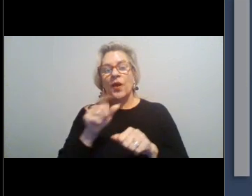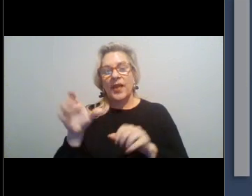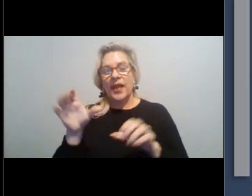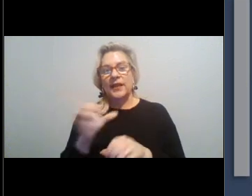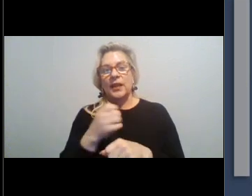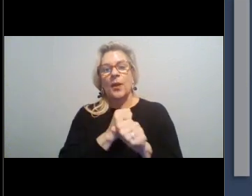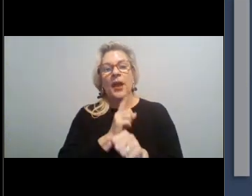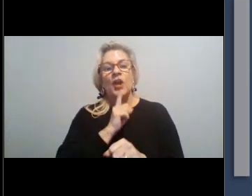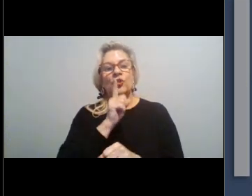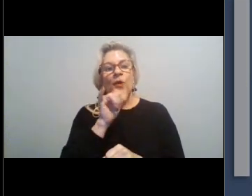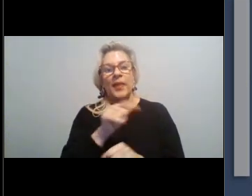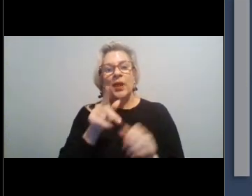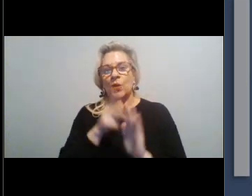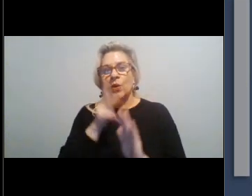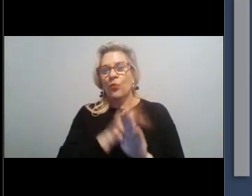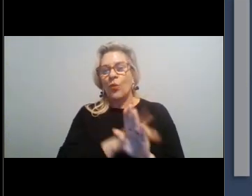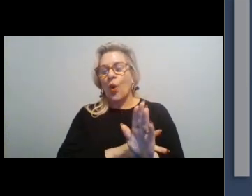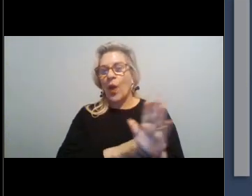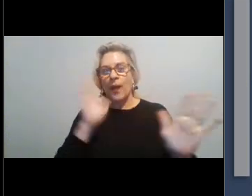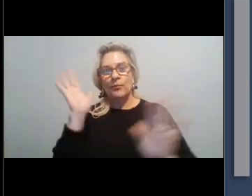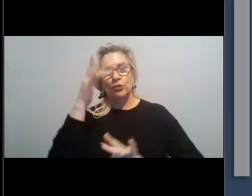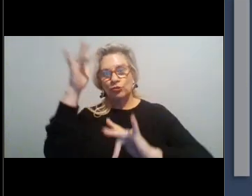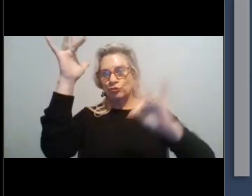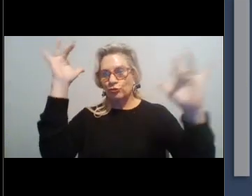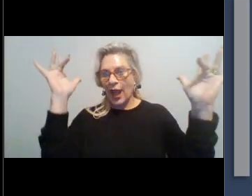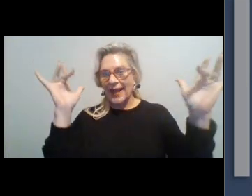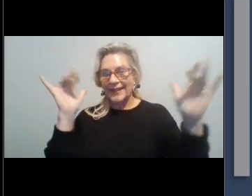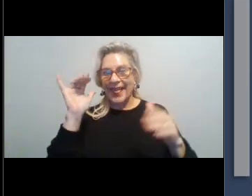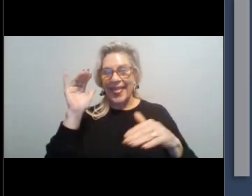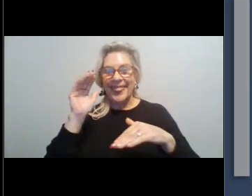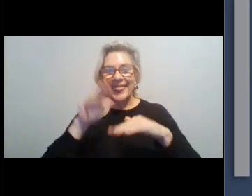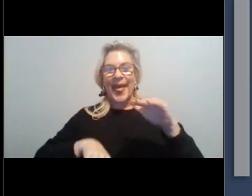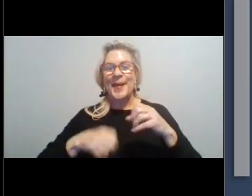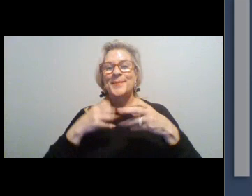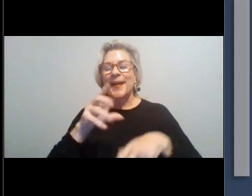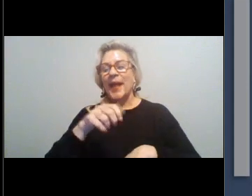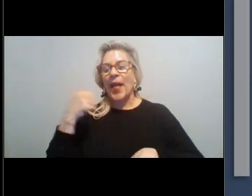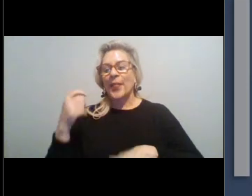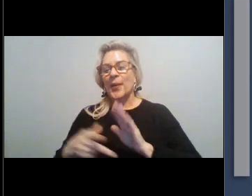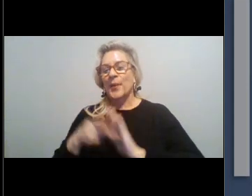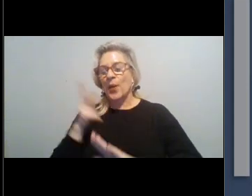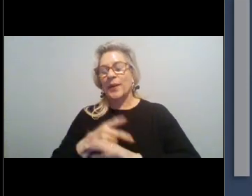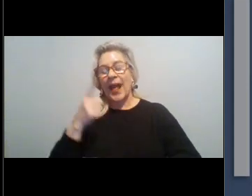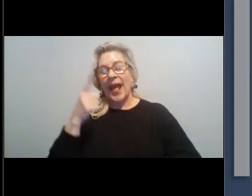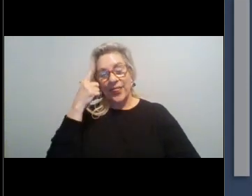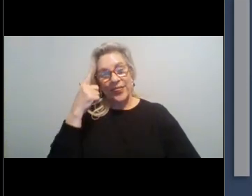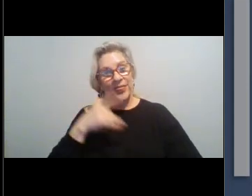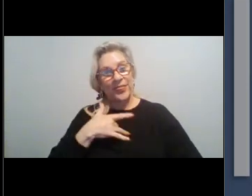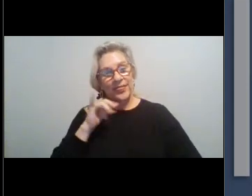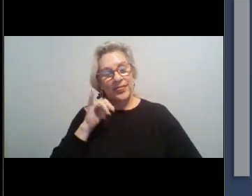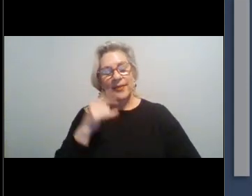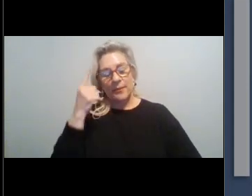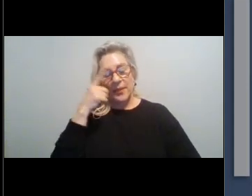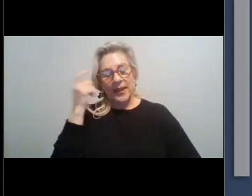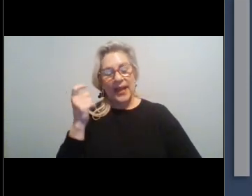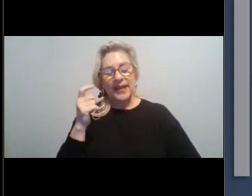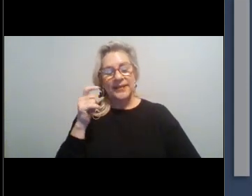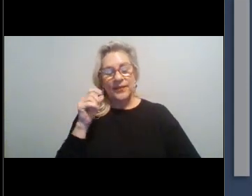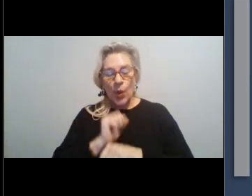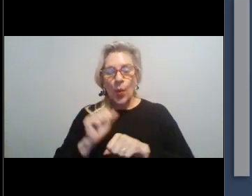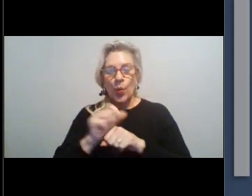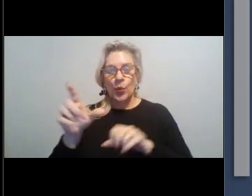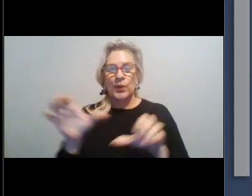program shines brighter than I think so many of the programs that we have, and I think it's truly due to the work that they put in and the care they bring. So thank